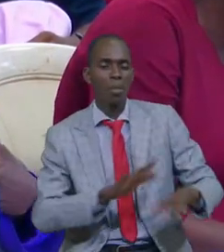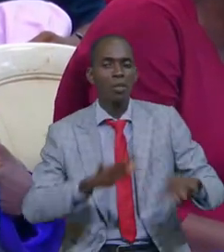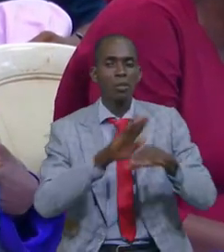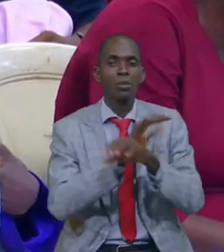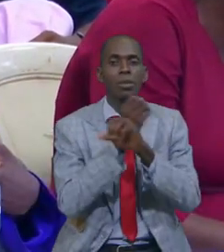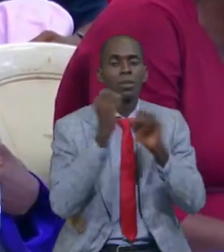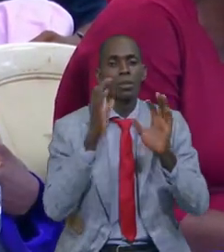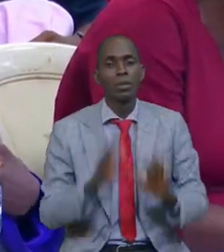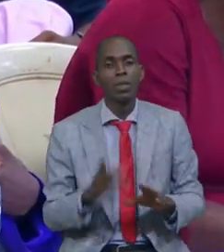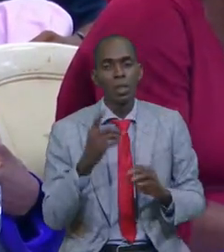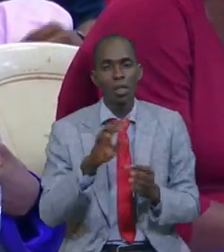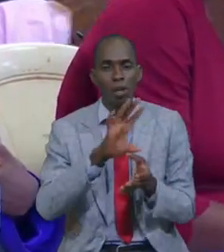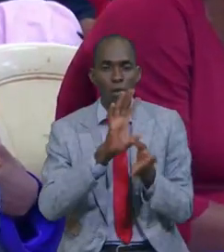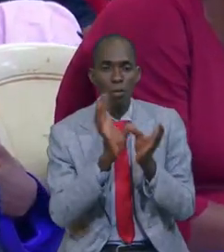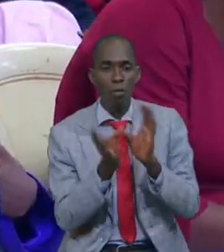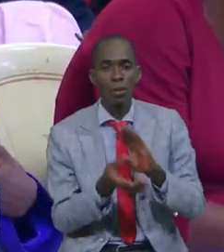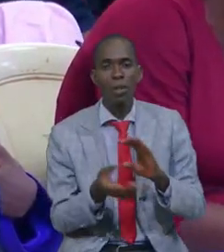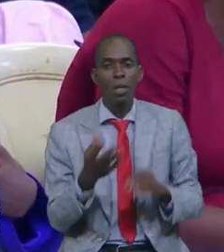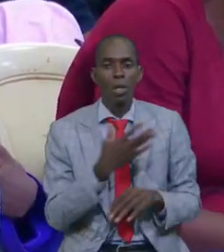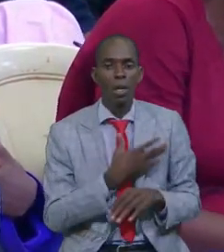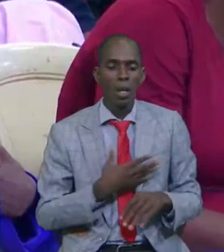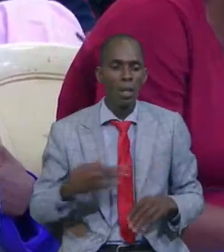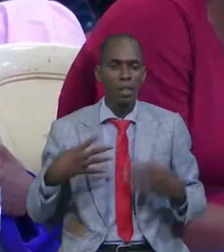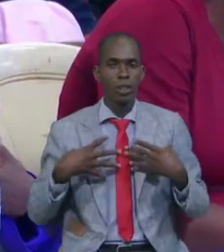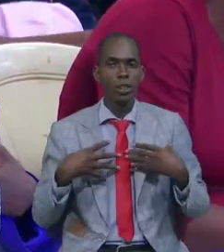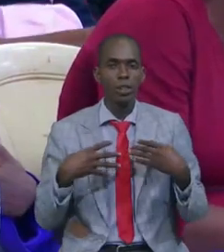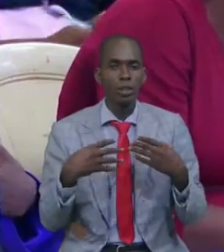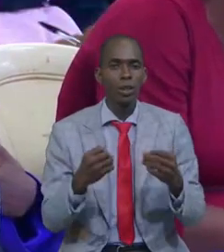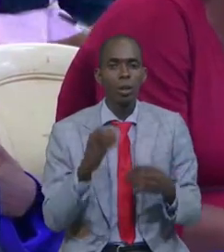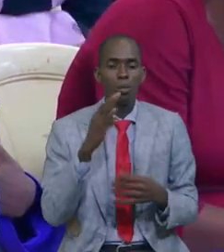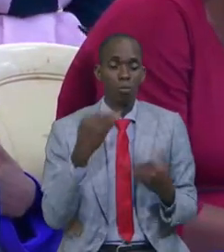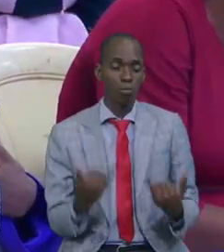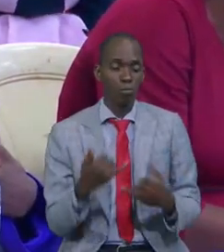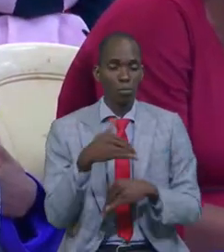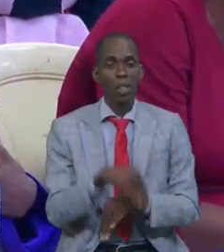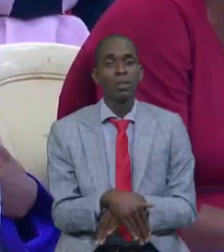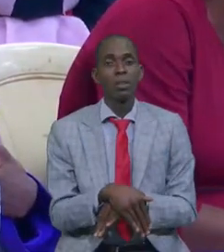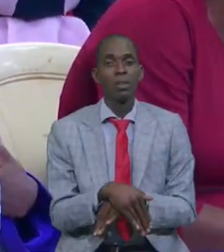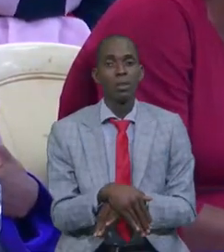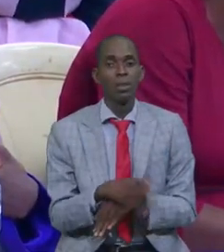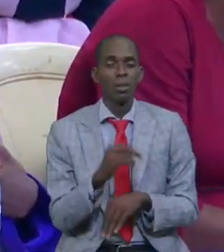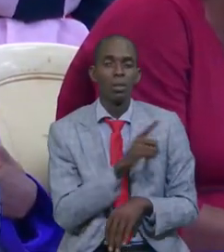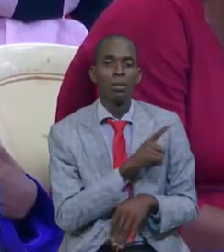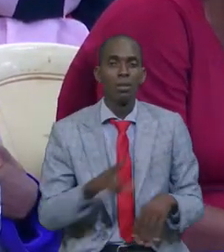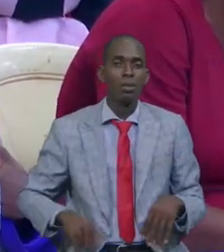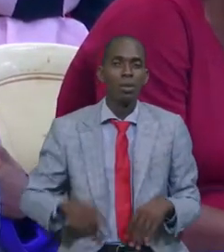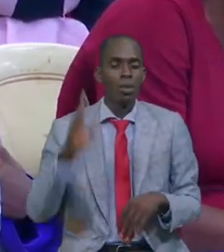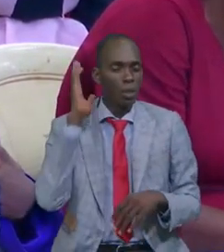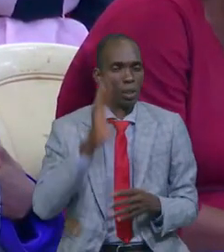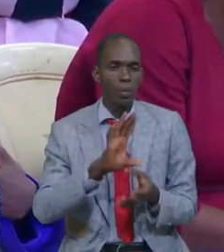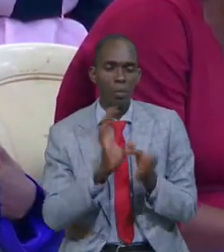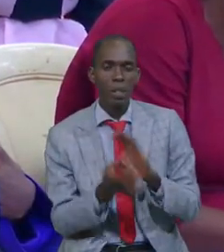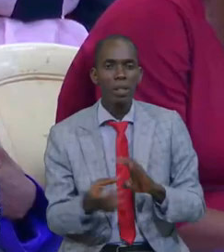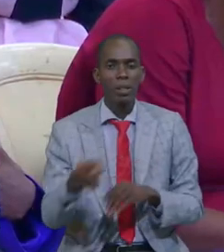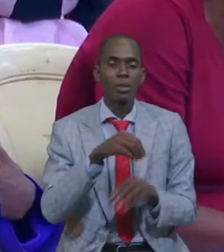Savior. The conversion and the cure. Tonight, the Lord will convert you.